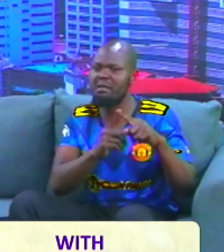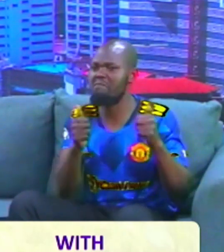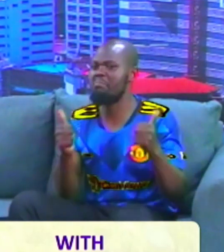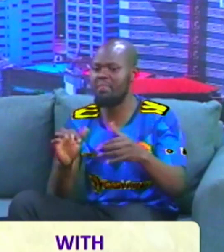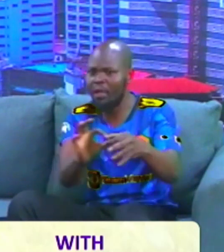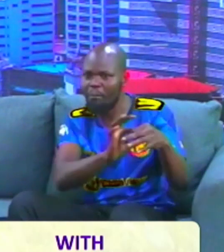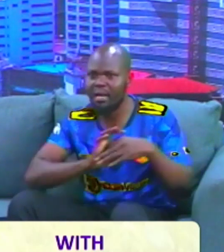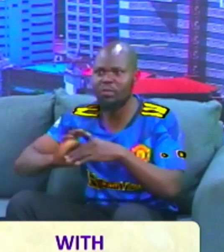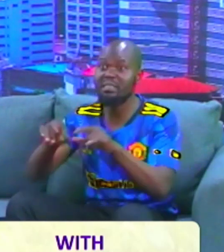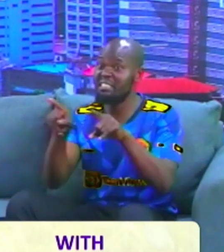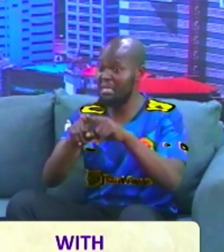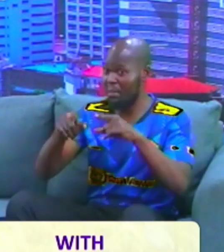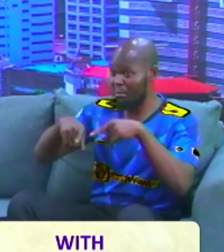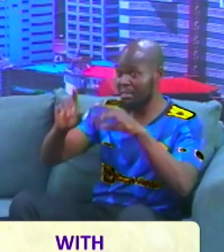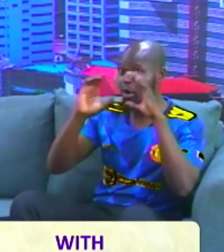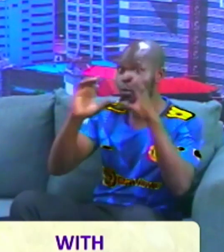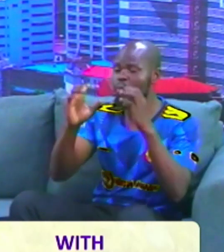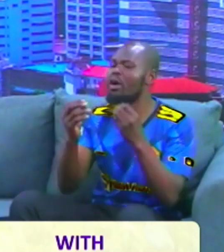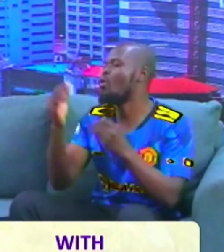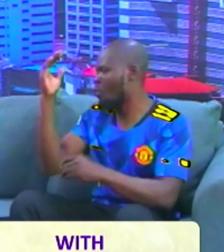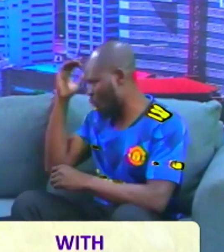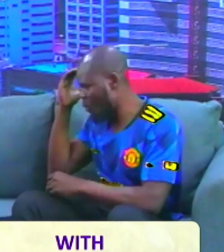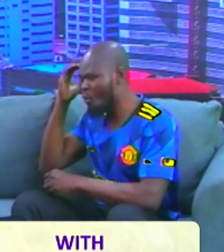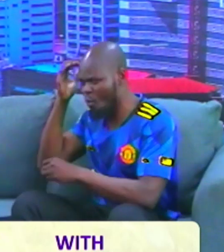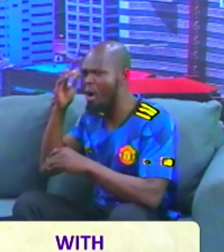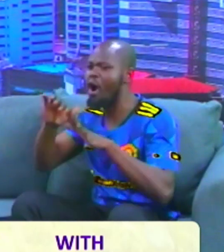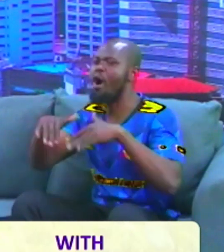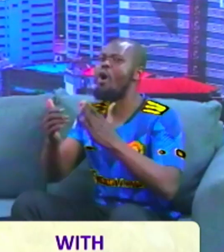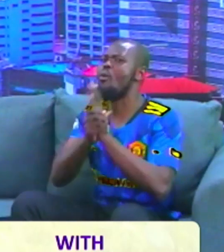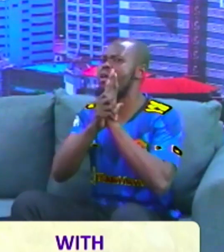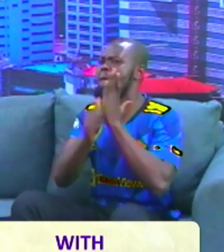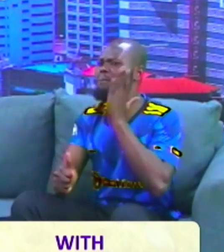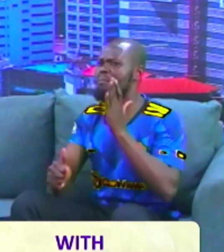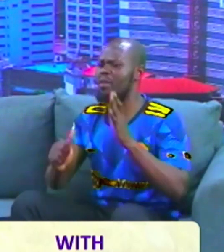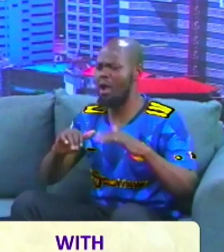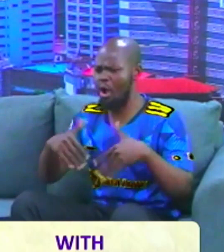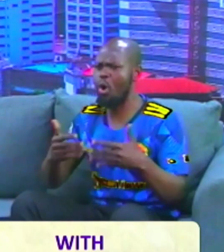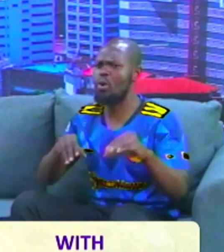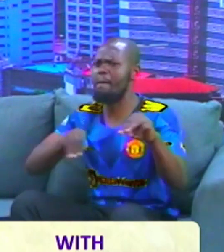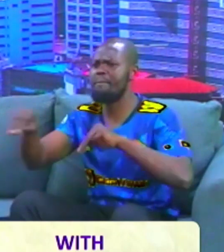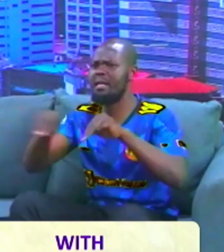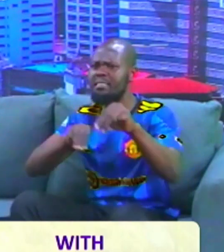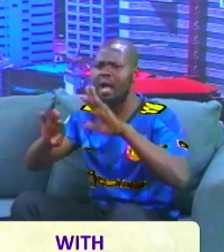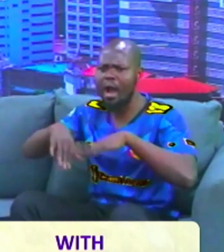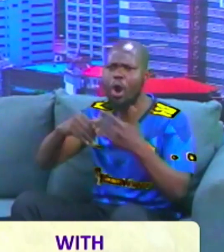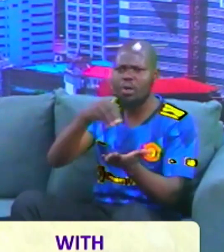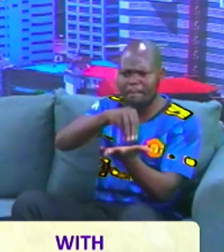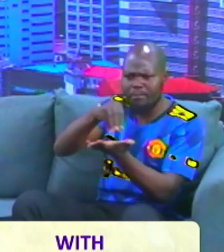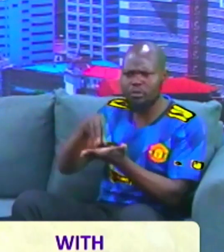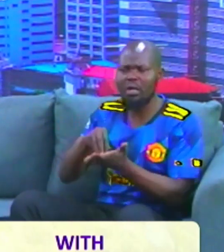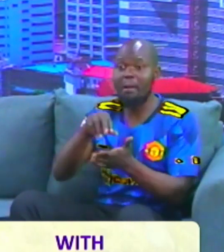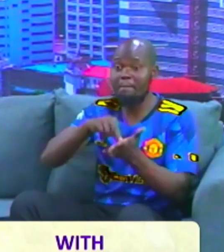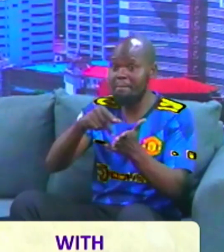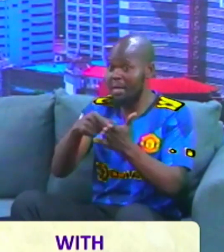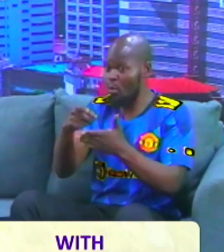we are more committed to this competition than other teams. Our cooperation as well with our players, even our coach himself,